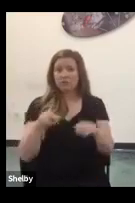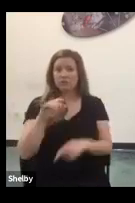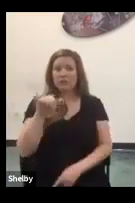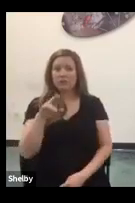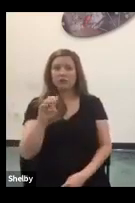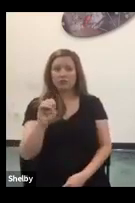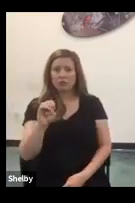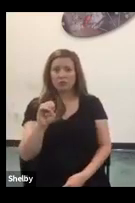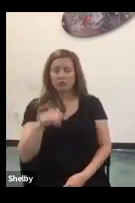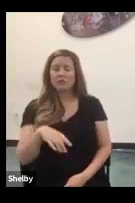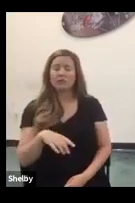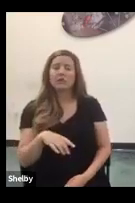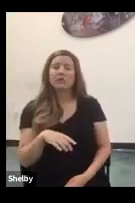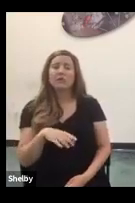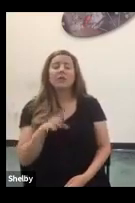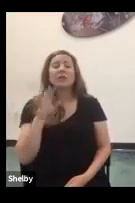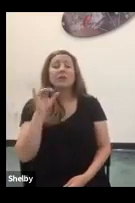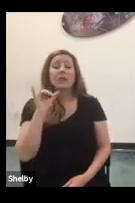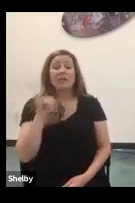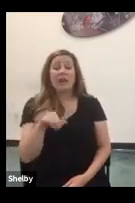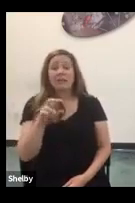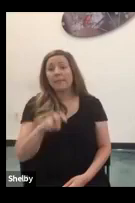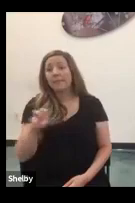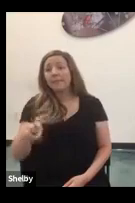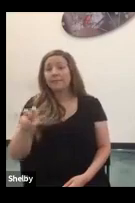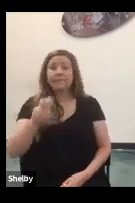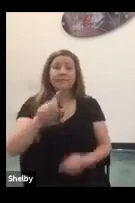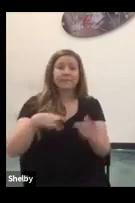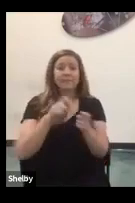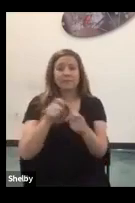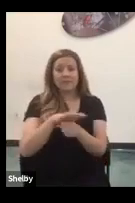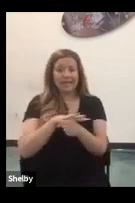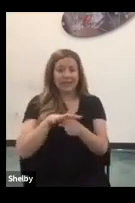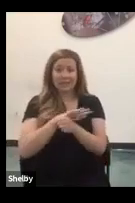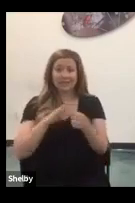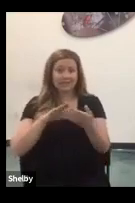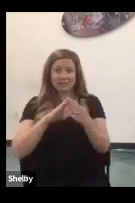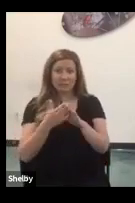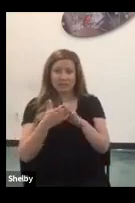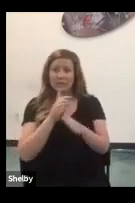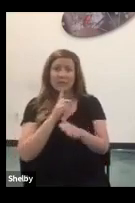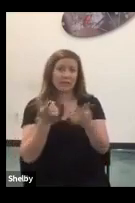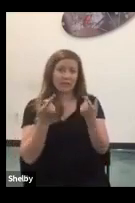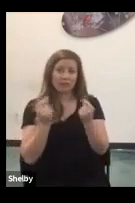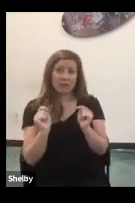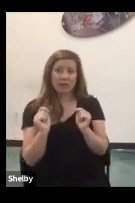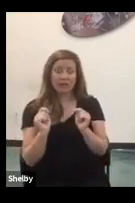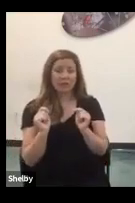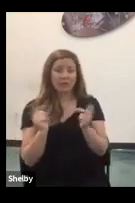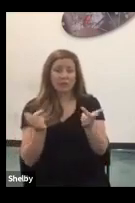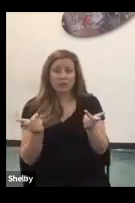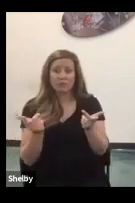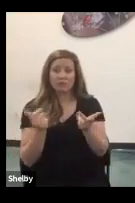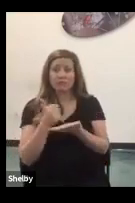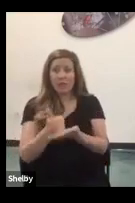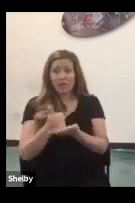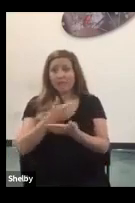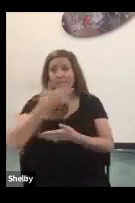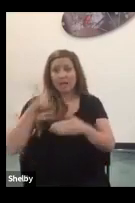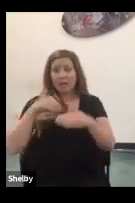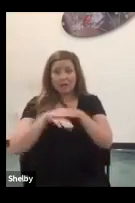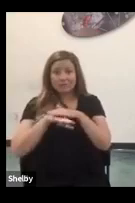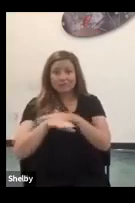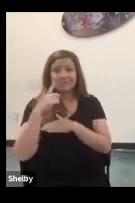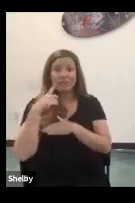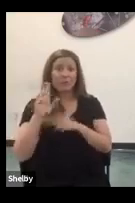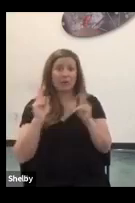That goes to certain areas around the community, just trying to improve access to testing for people